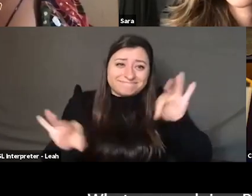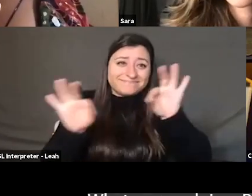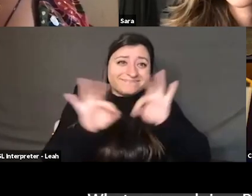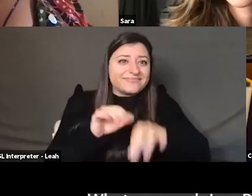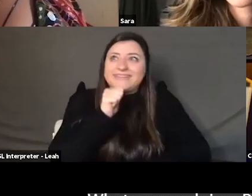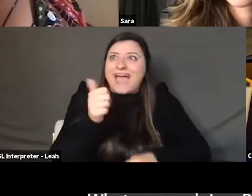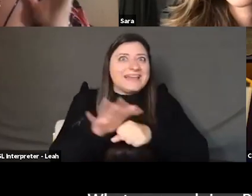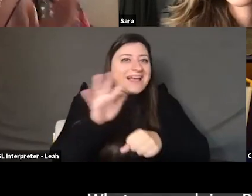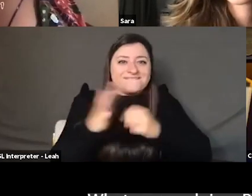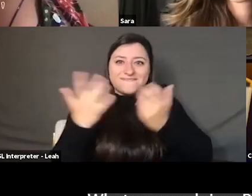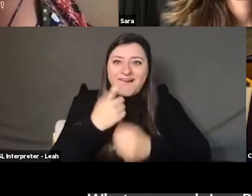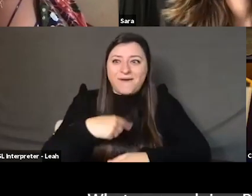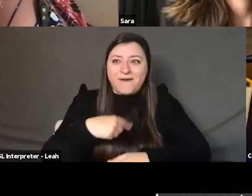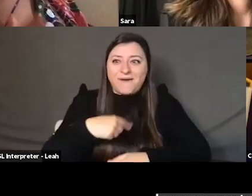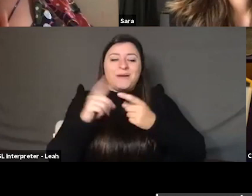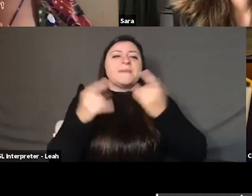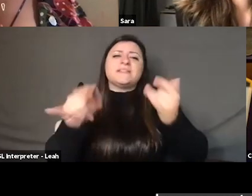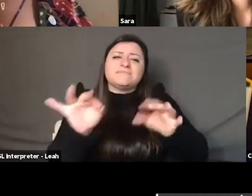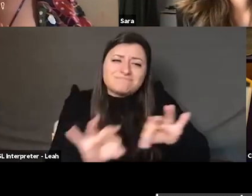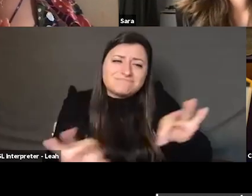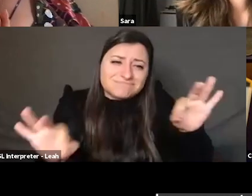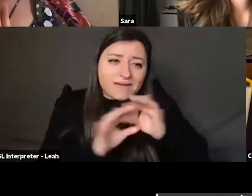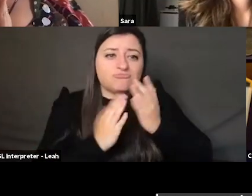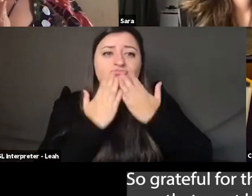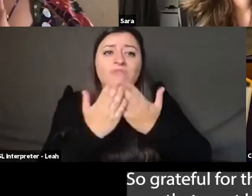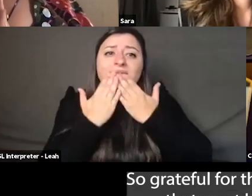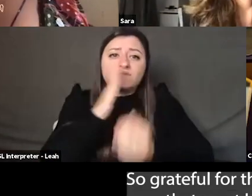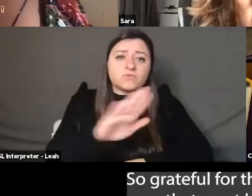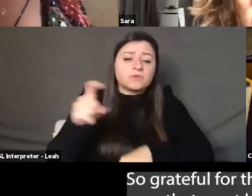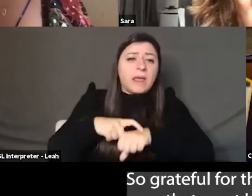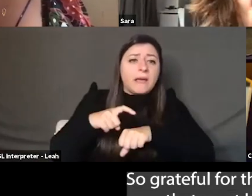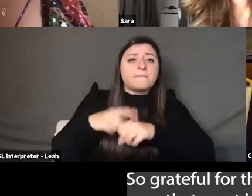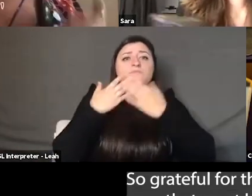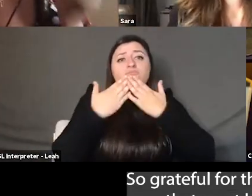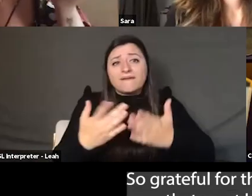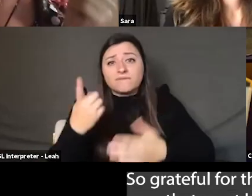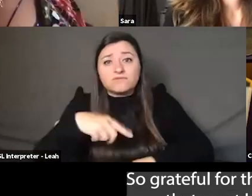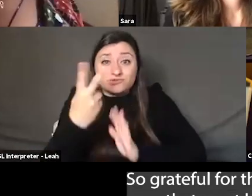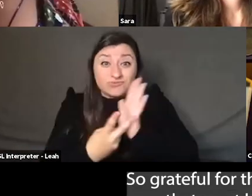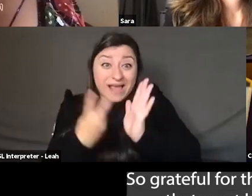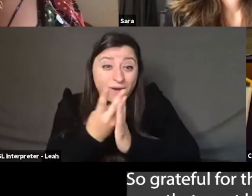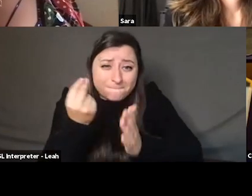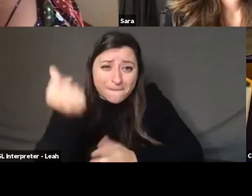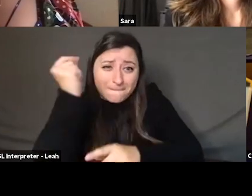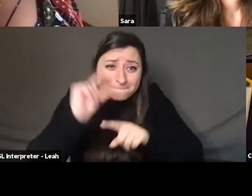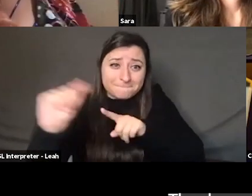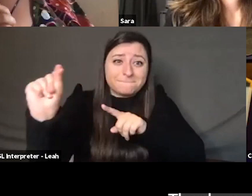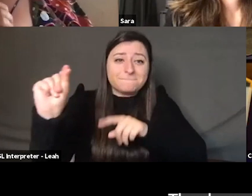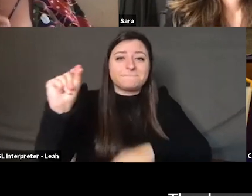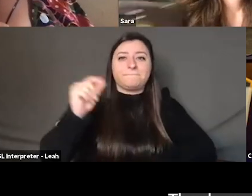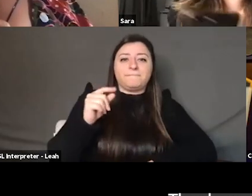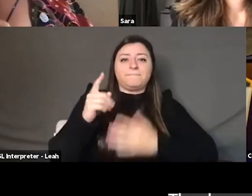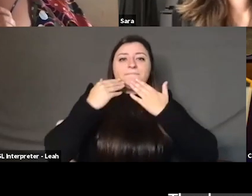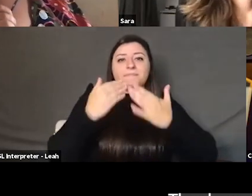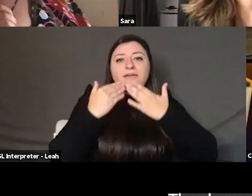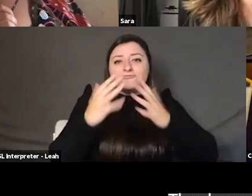enough what we are doing, but it was important. I am so grateful for you. So grateful for these 2 hours that went by like this. Thank you